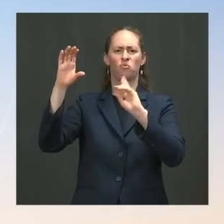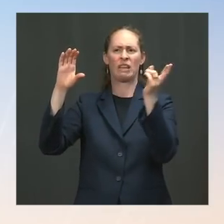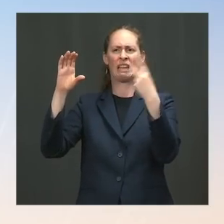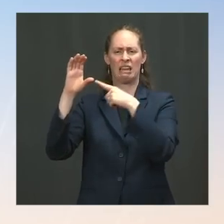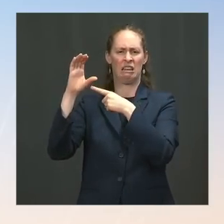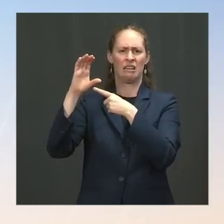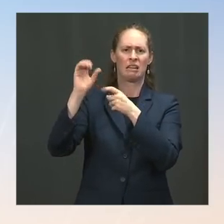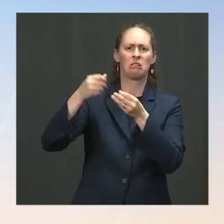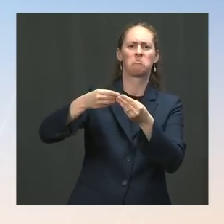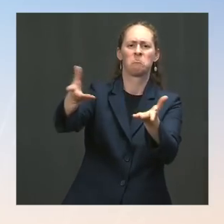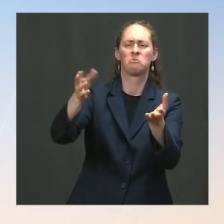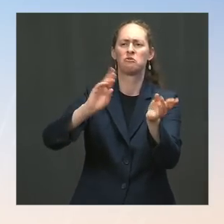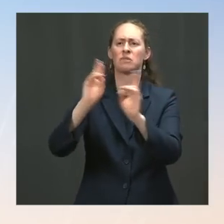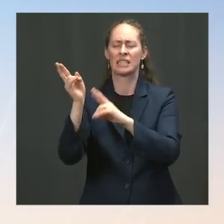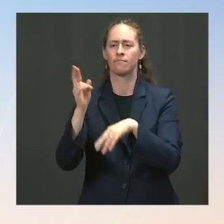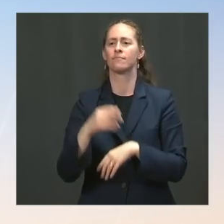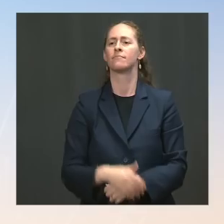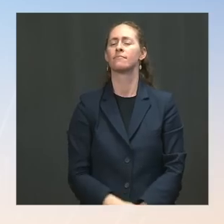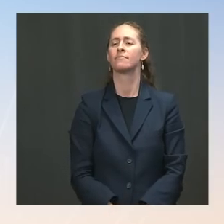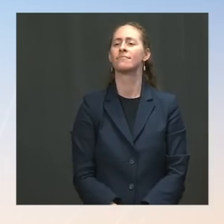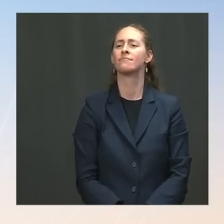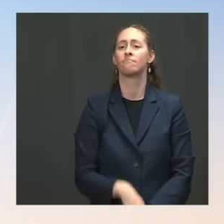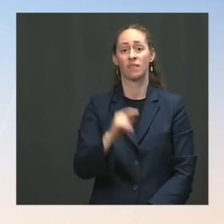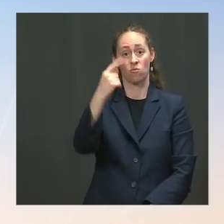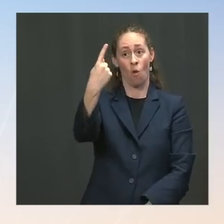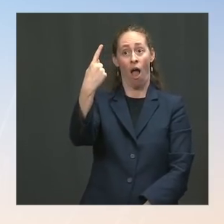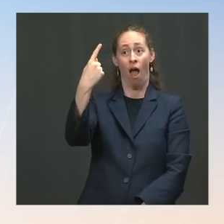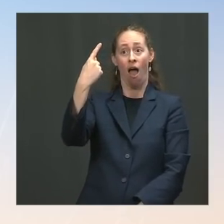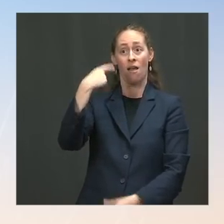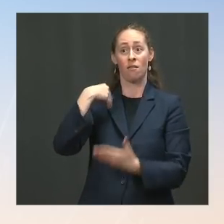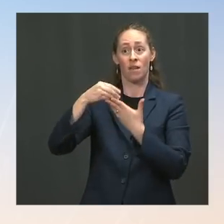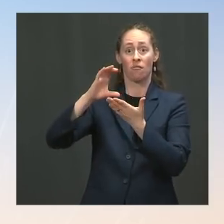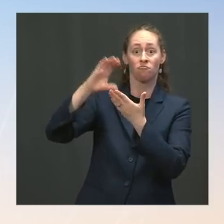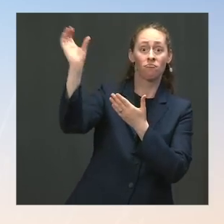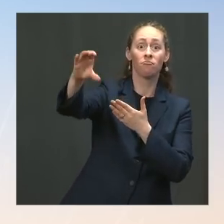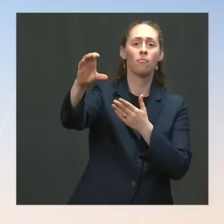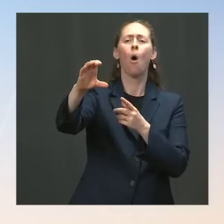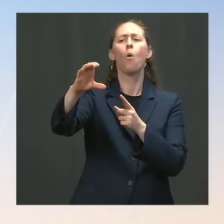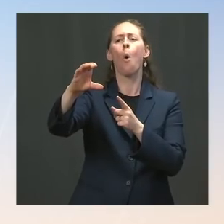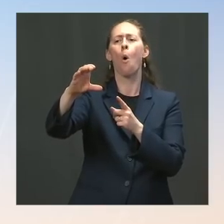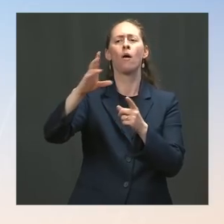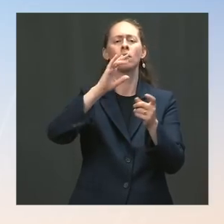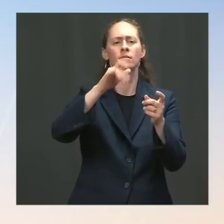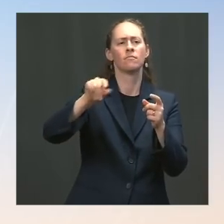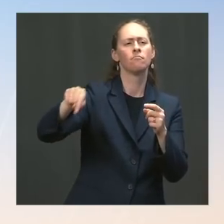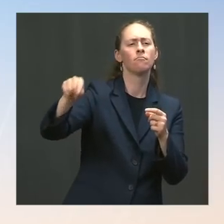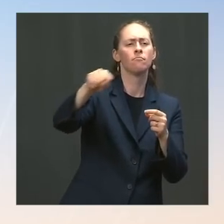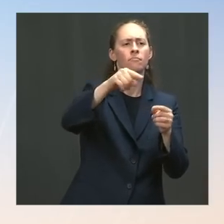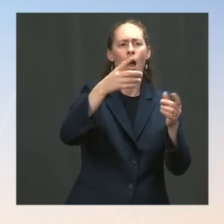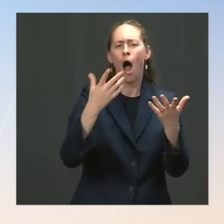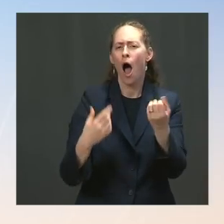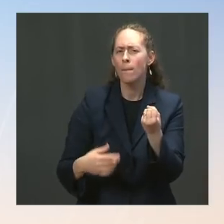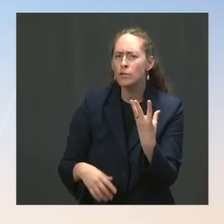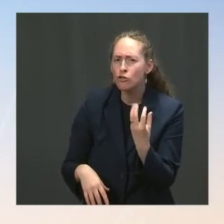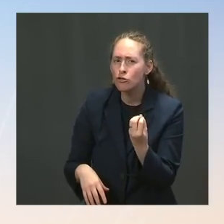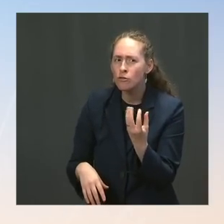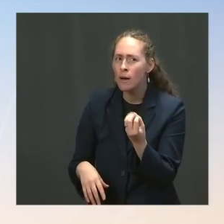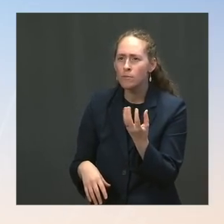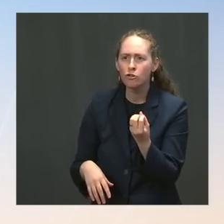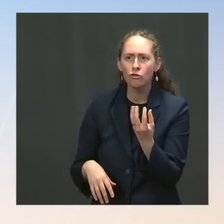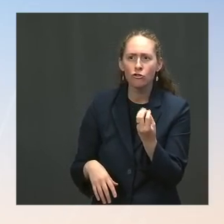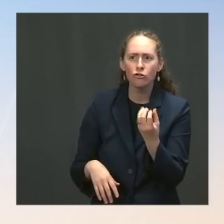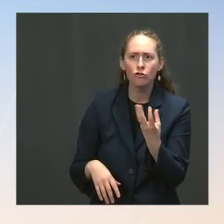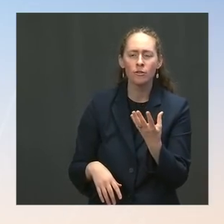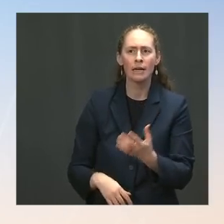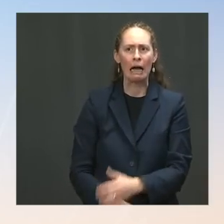agency, but it's not one federal pot. But can we get an accounting of how much that is costing? I can certainly check and see, but it's existing funding.